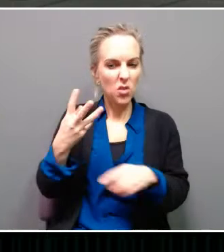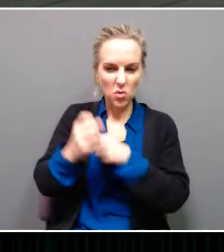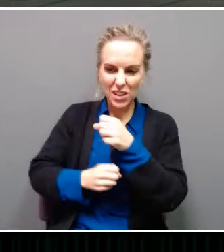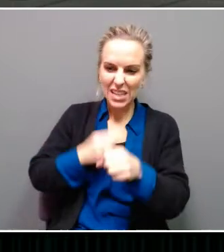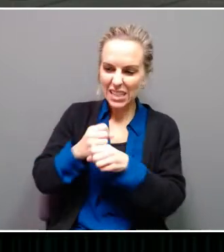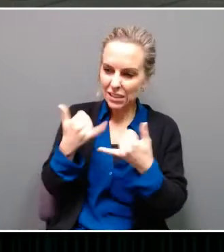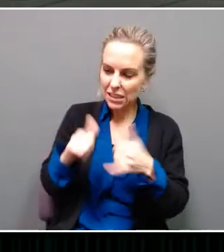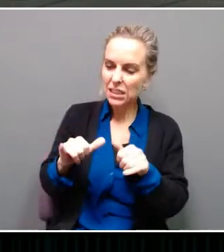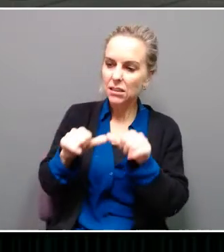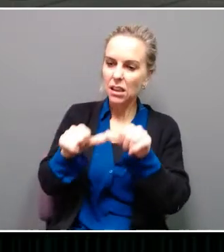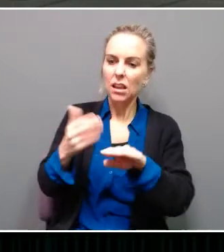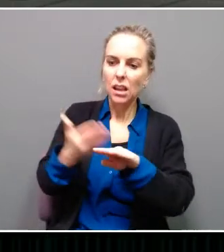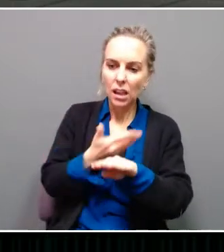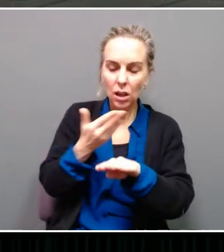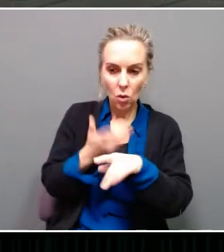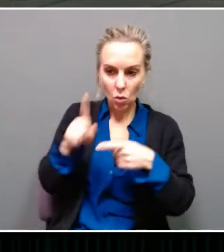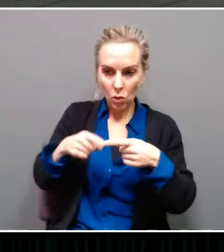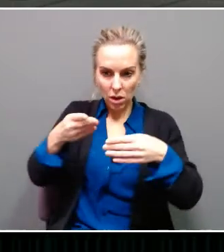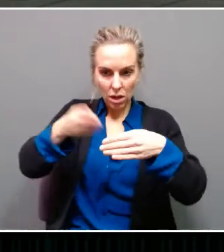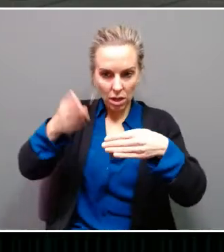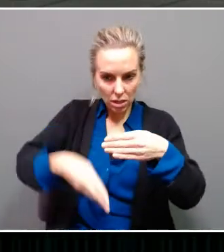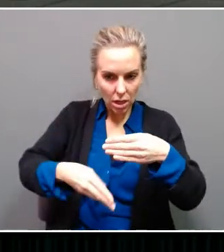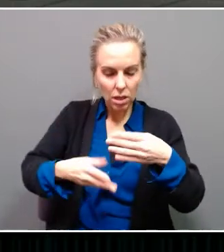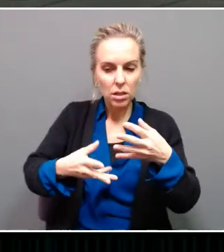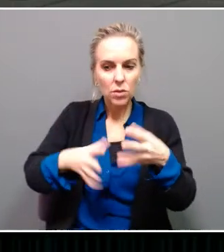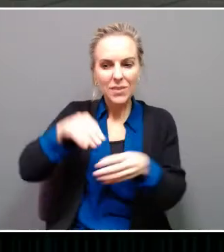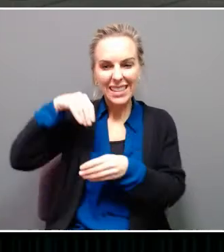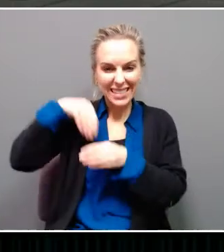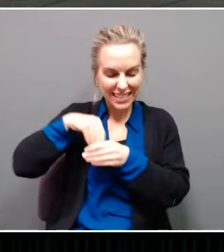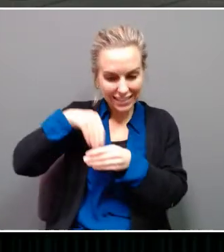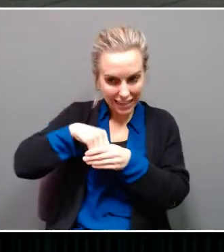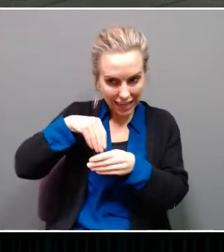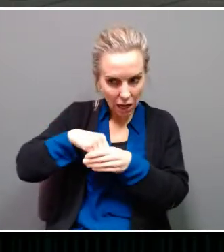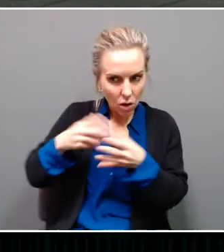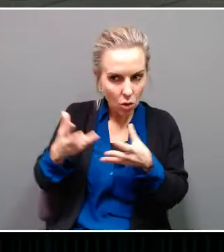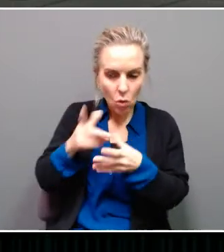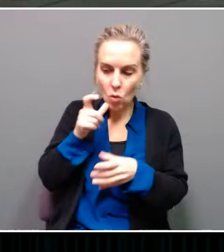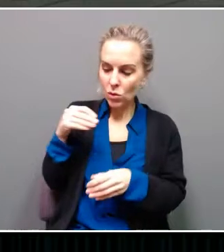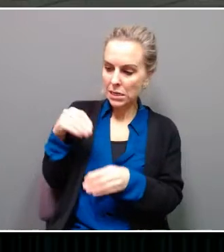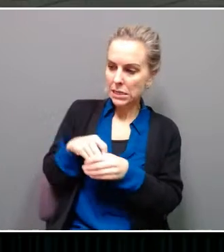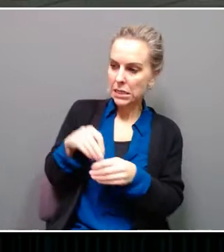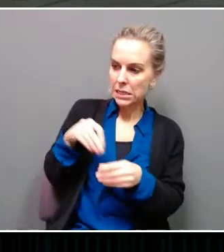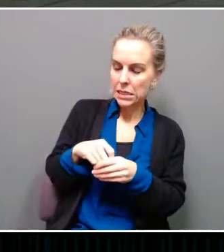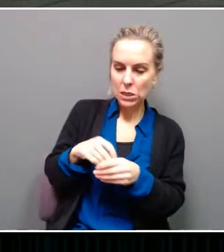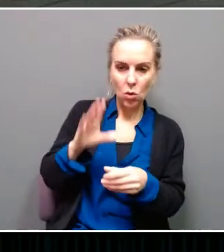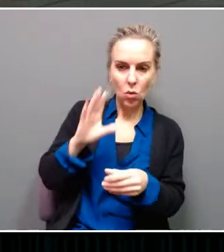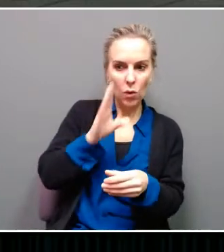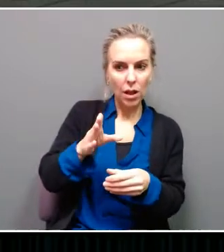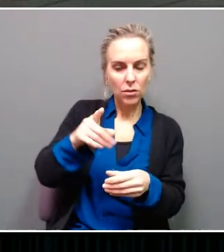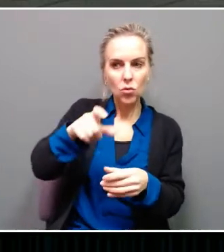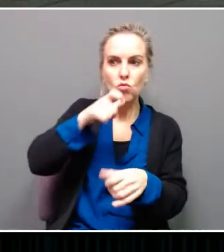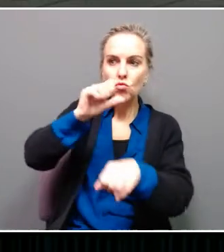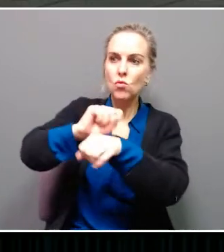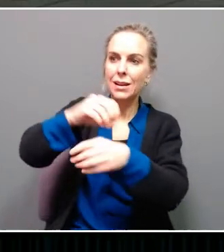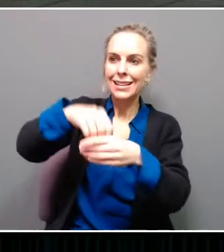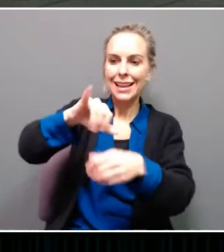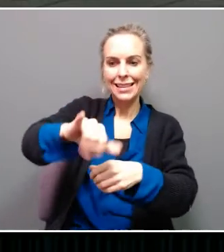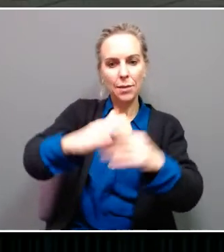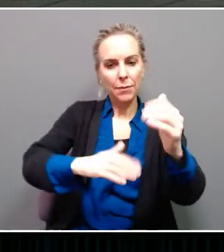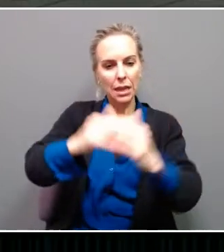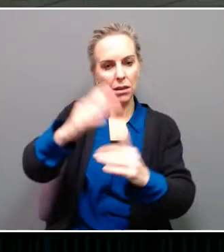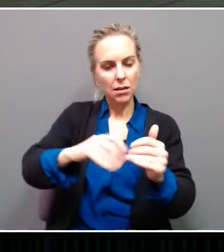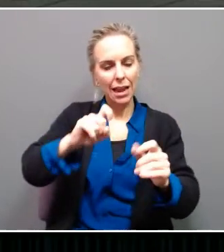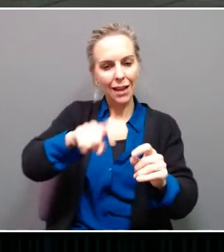then I guess when that's done, then it's going to go to the inside, and everyone who's inside is going to be moved out while